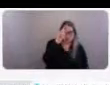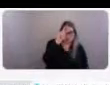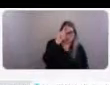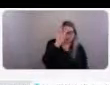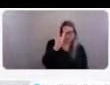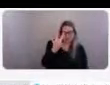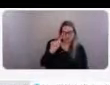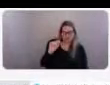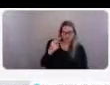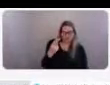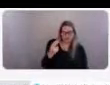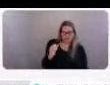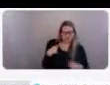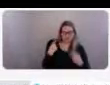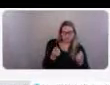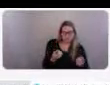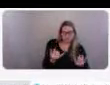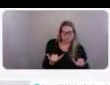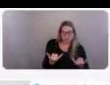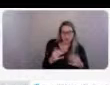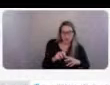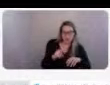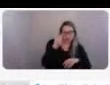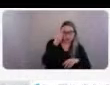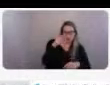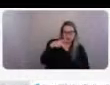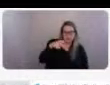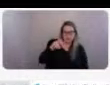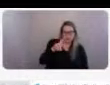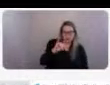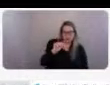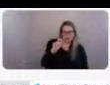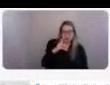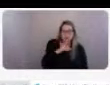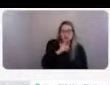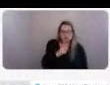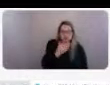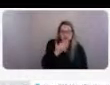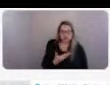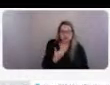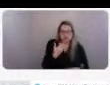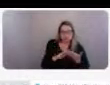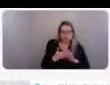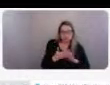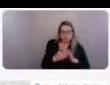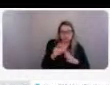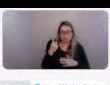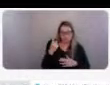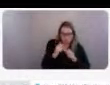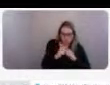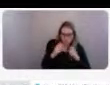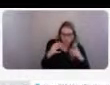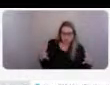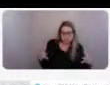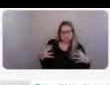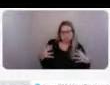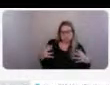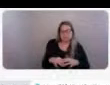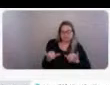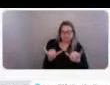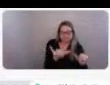7th street until now just north of peoria it's a it's a great community it's it's one with a lot of